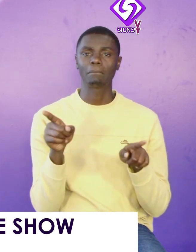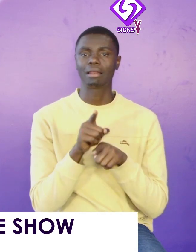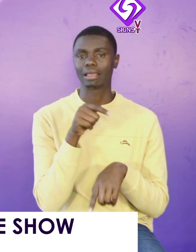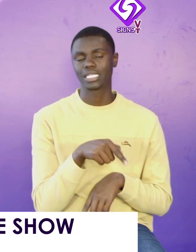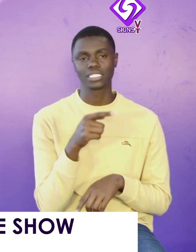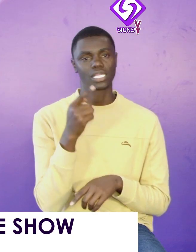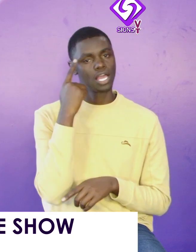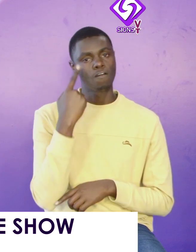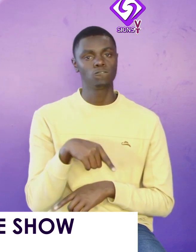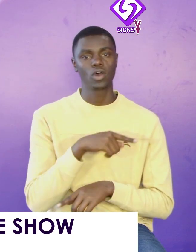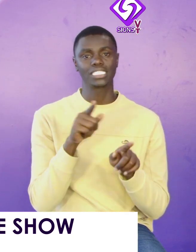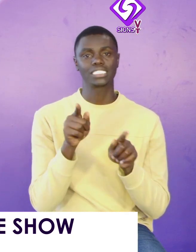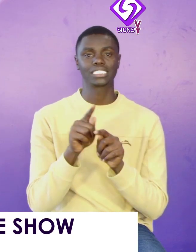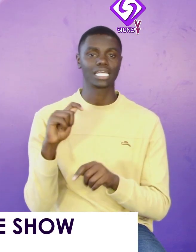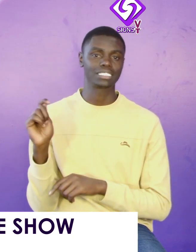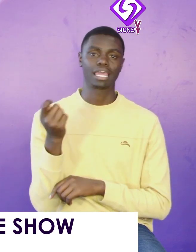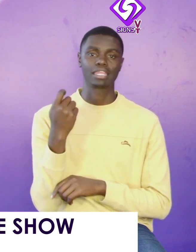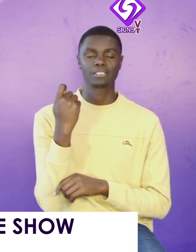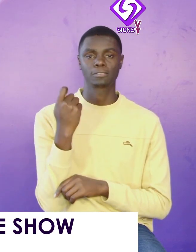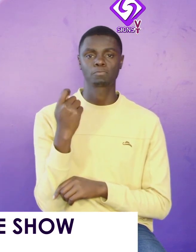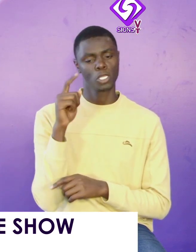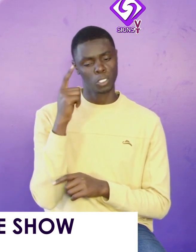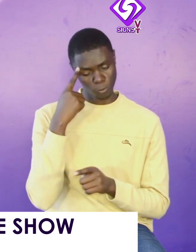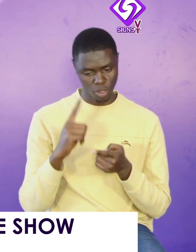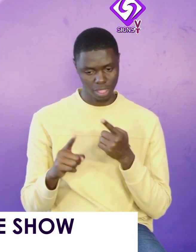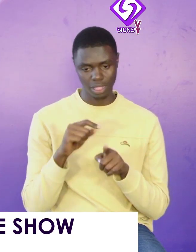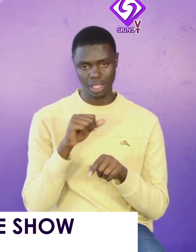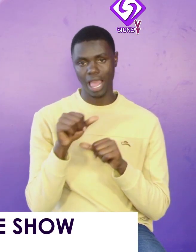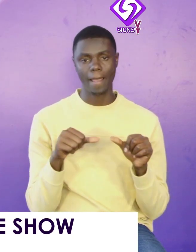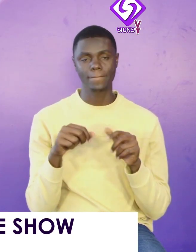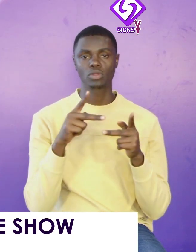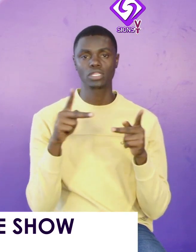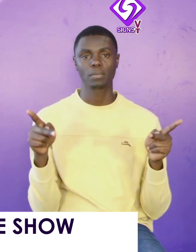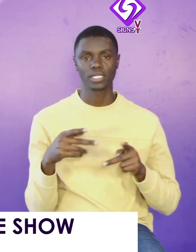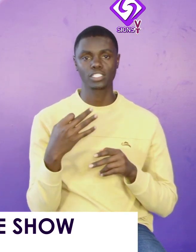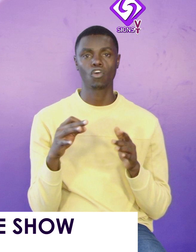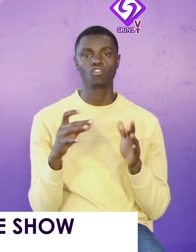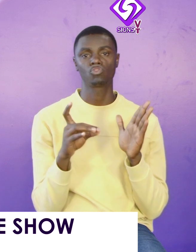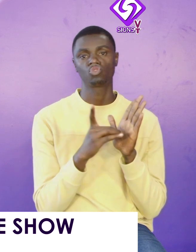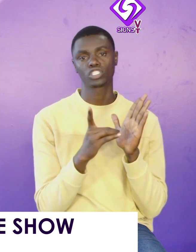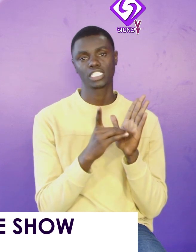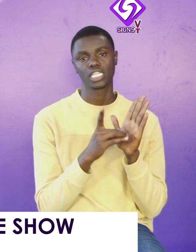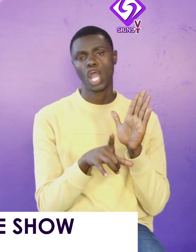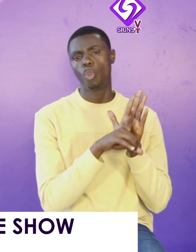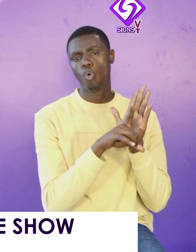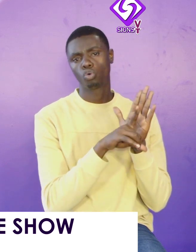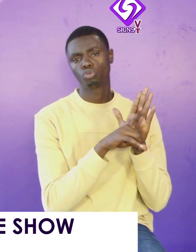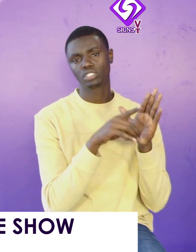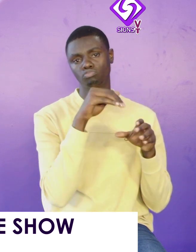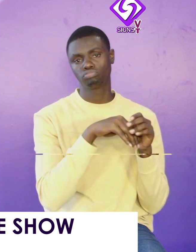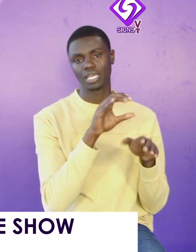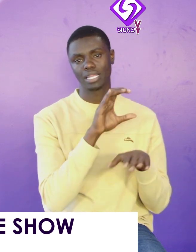as Kenya to think about the place of doctrine. For us to move forward